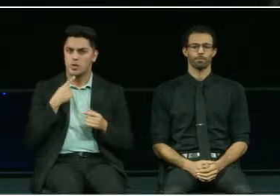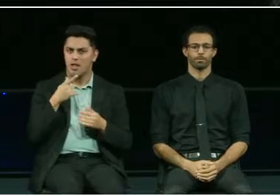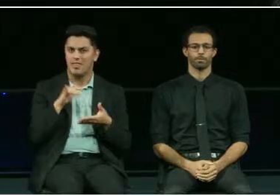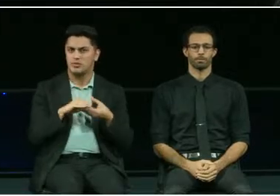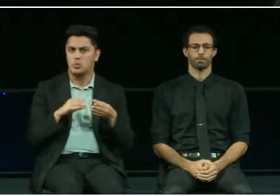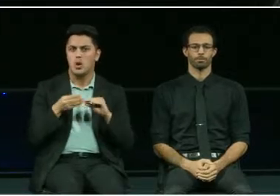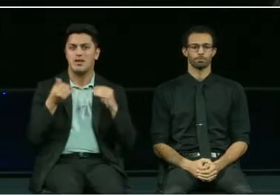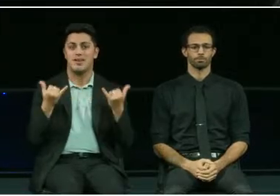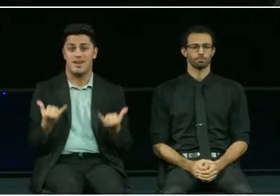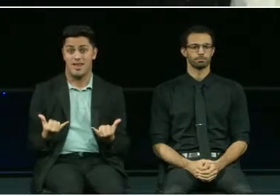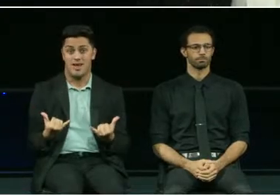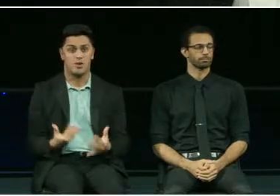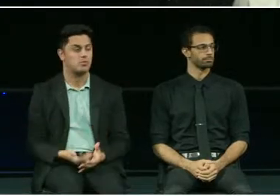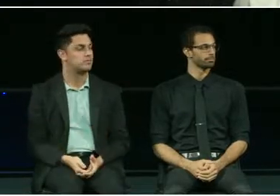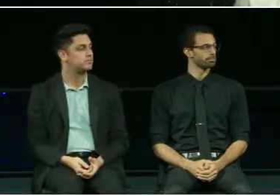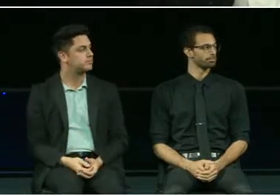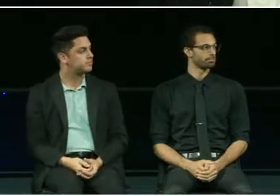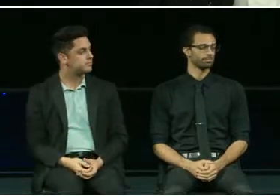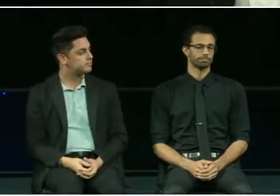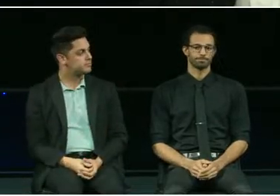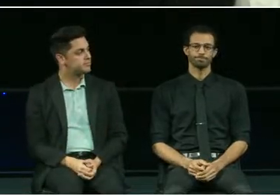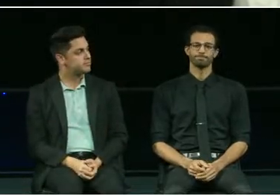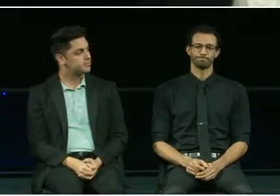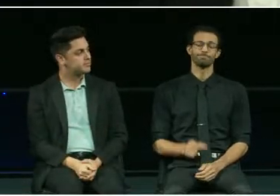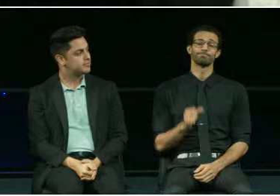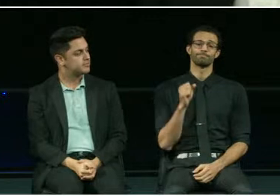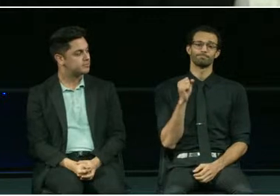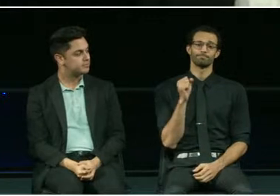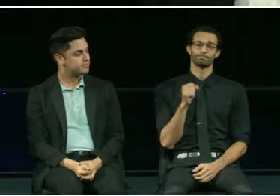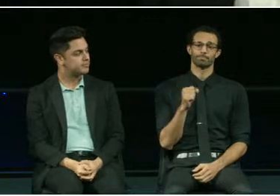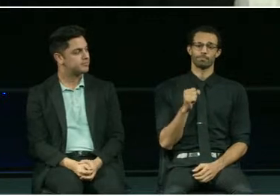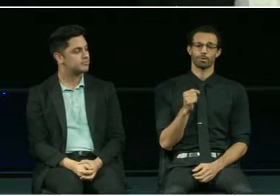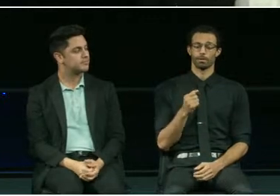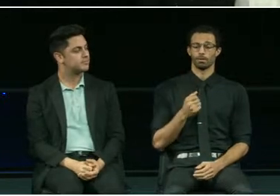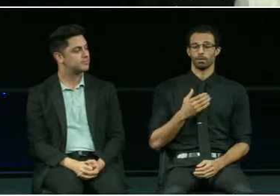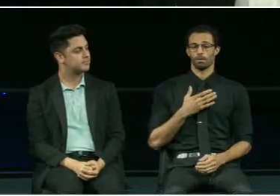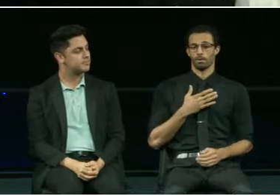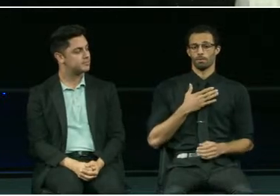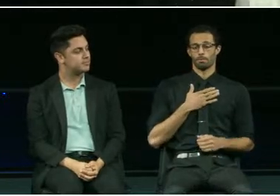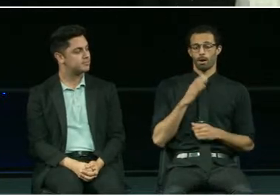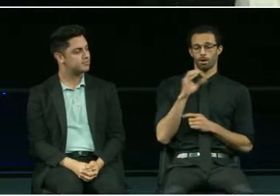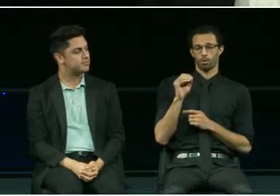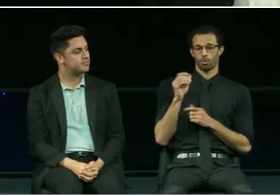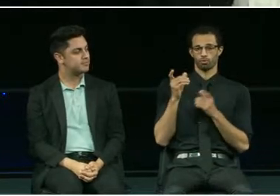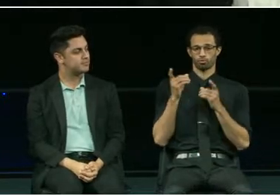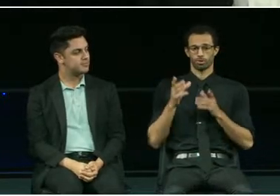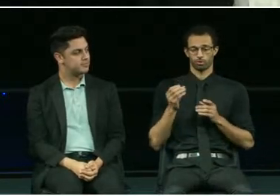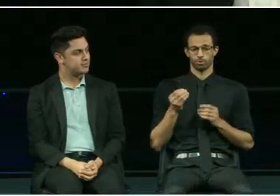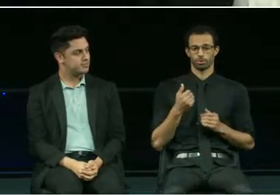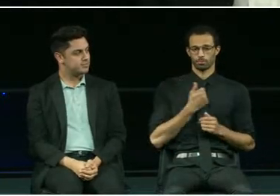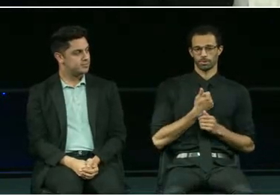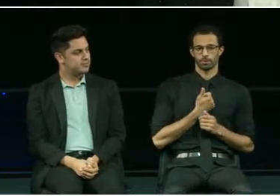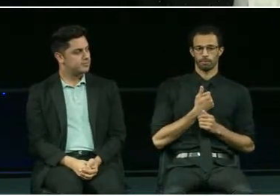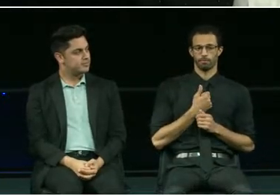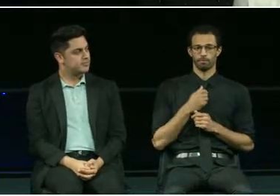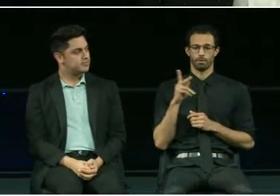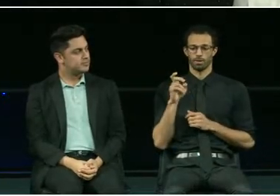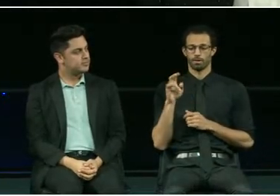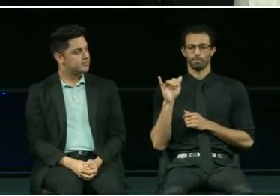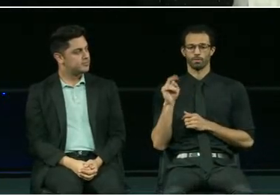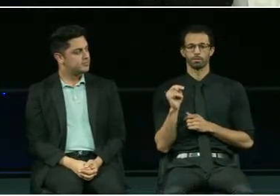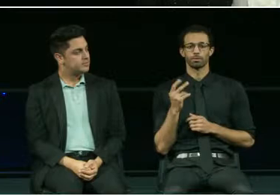now. Yeah, so my co-director and I, Deborah McClutchy, came up with the idea